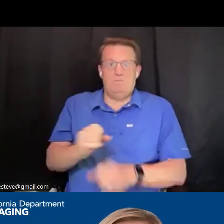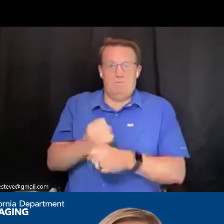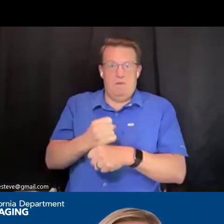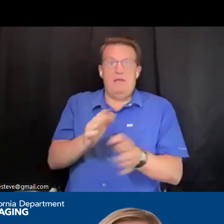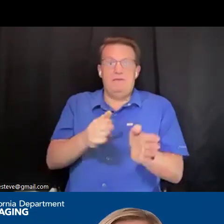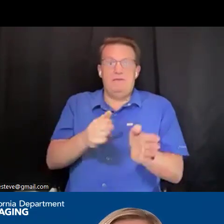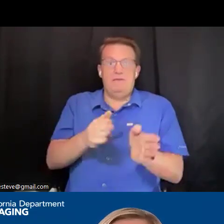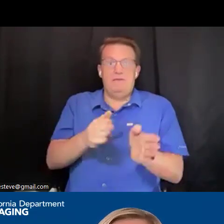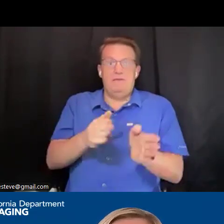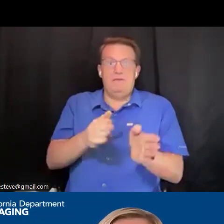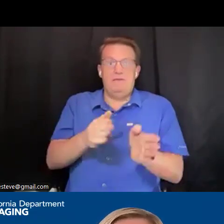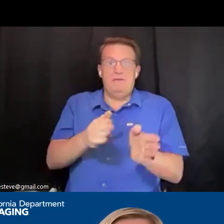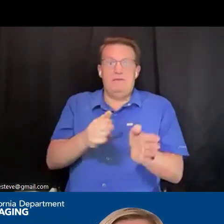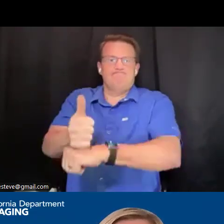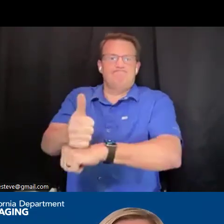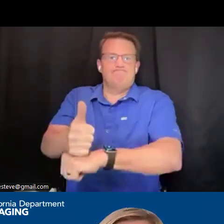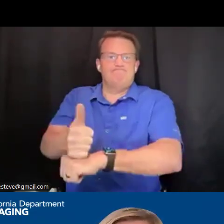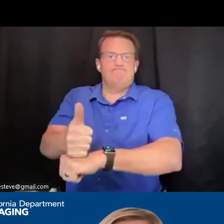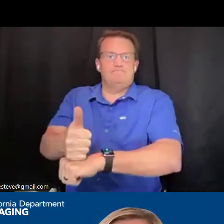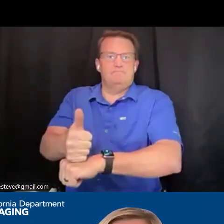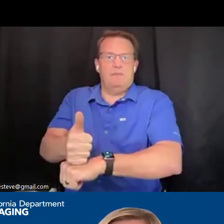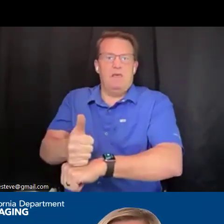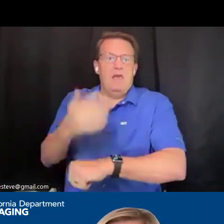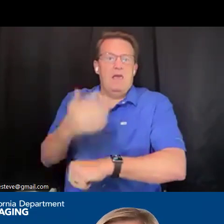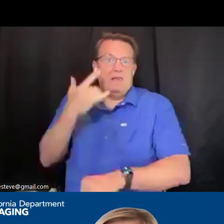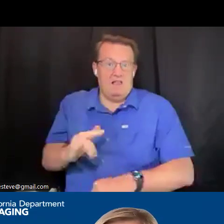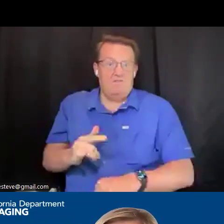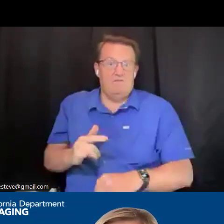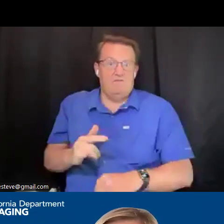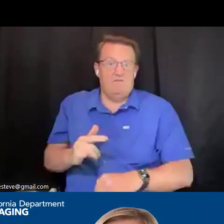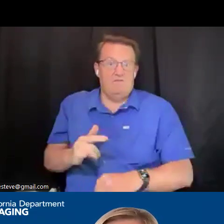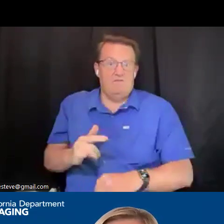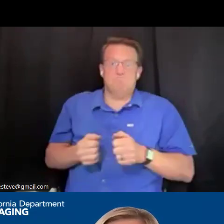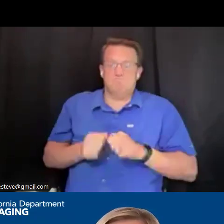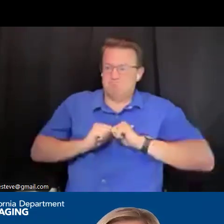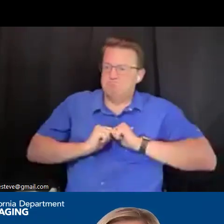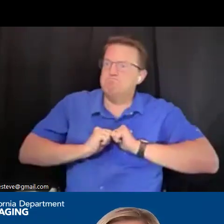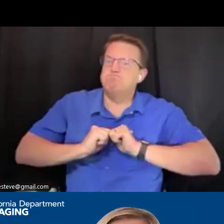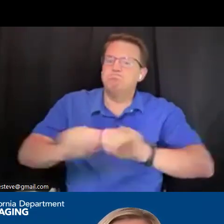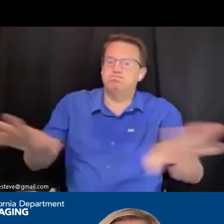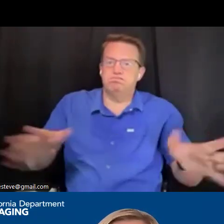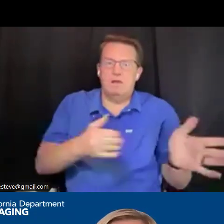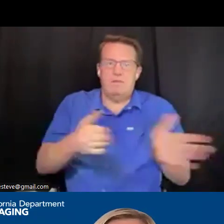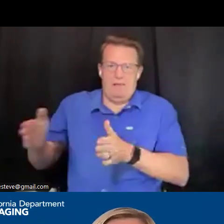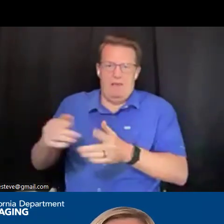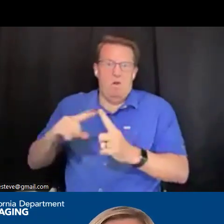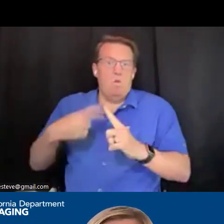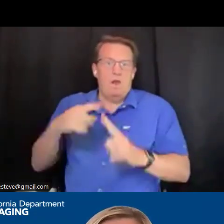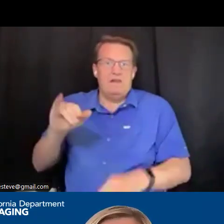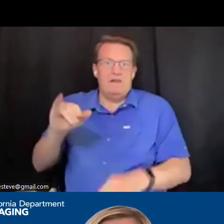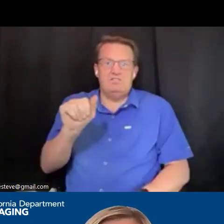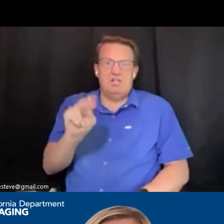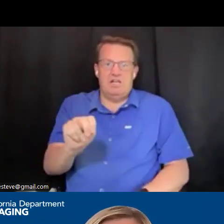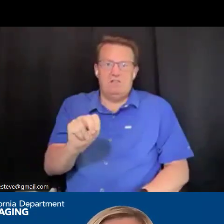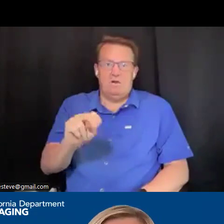statute. California then released its Master Plan for Aging in January of 2021.